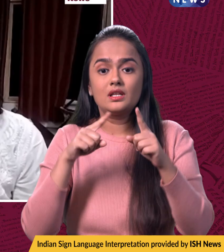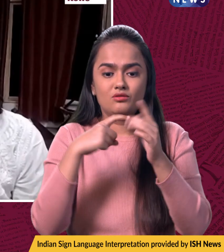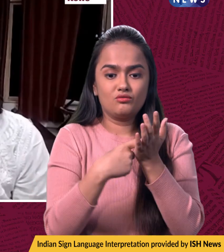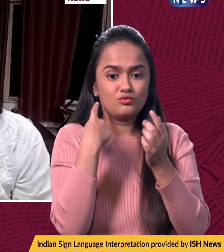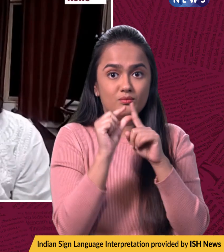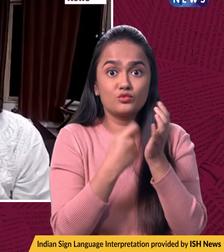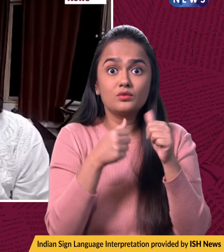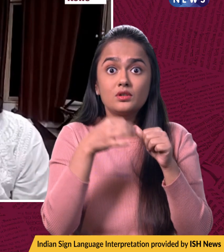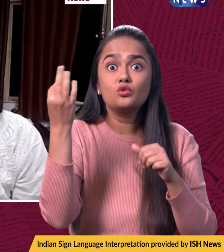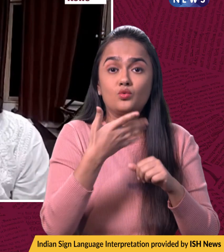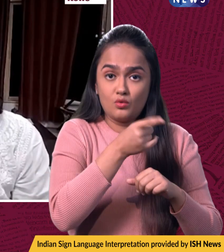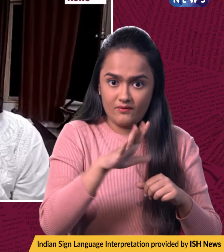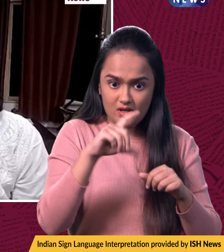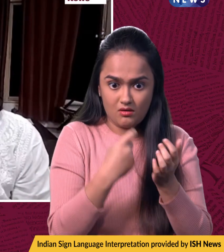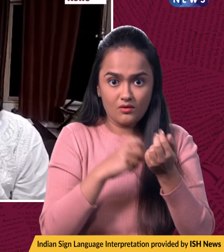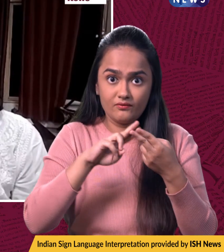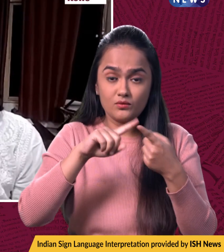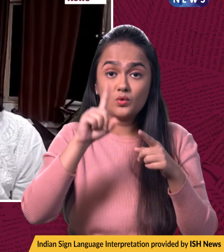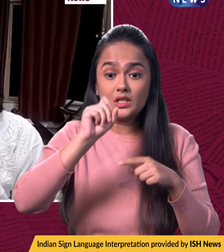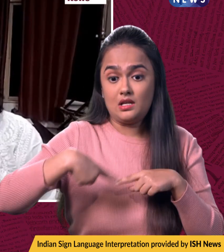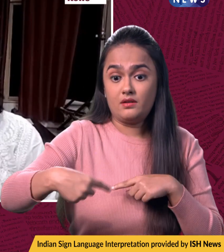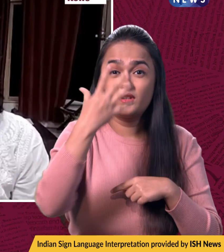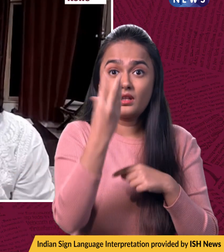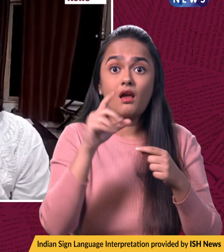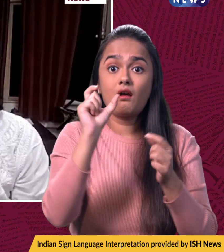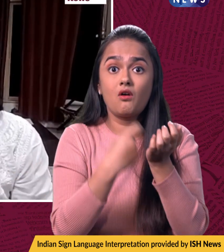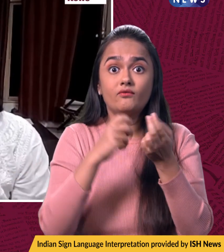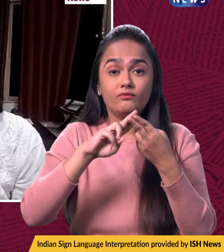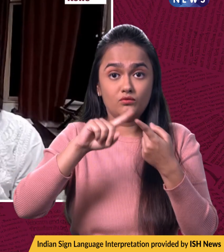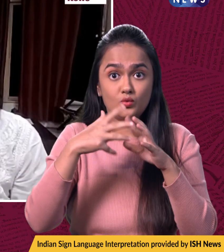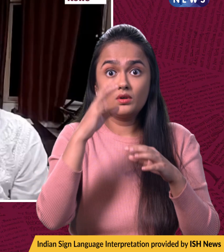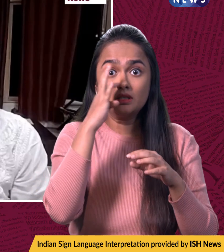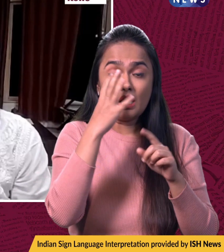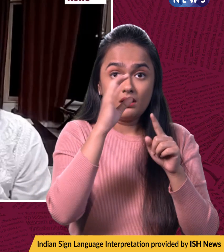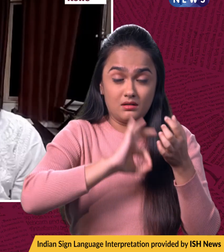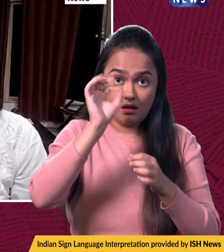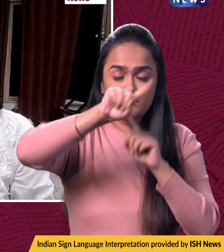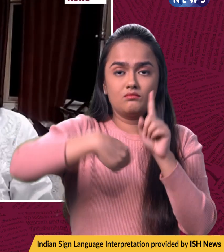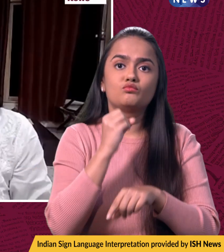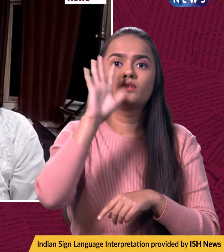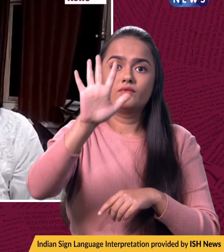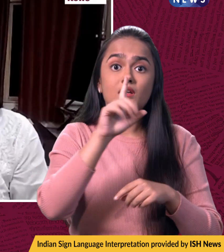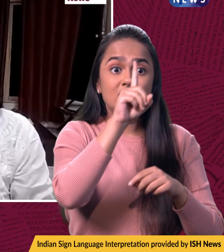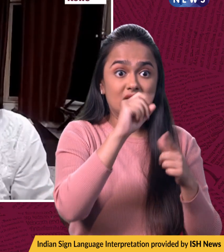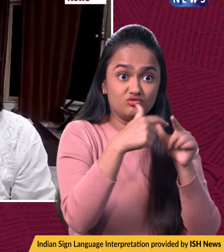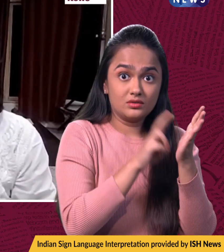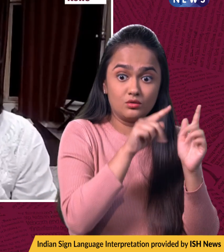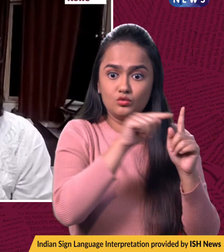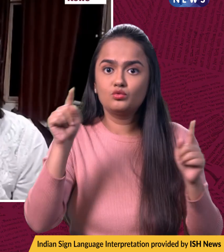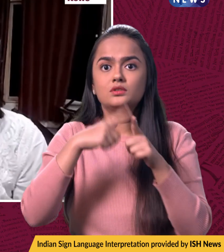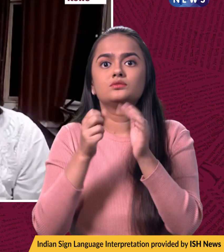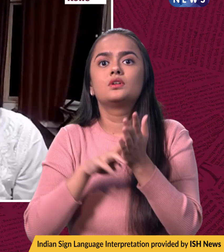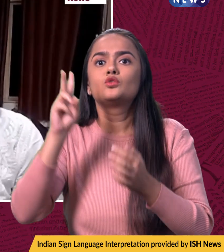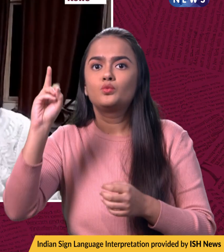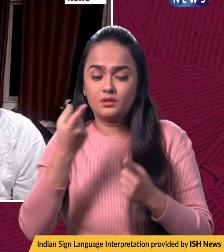Tripura has imposed fresh curbs, including a 10-day night curfew from 9 p.m. to 5 a.m. from January 10th to January